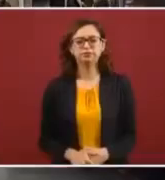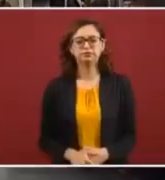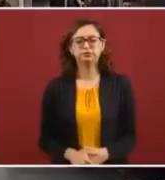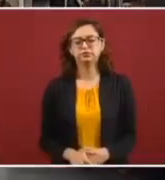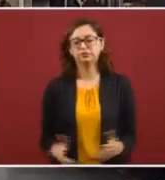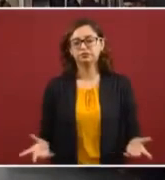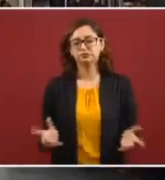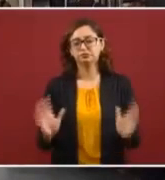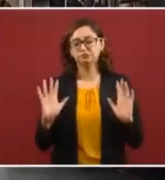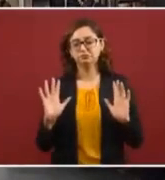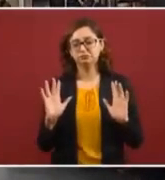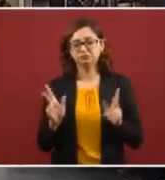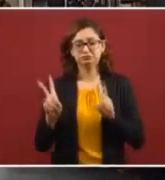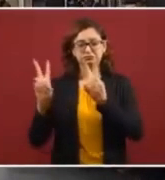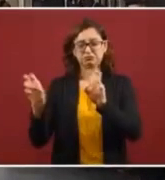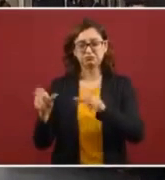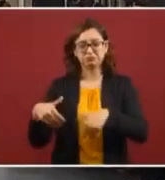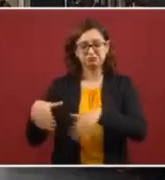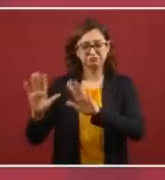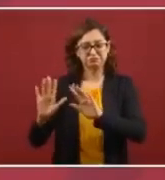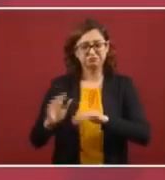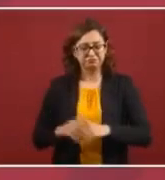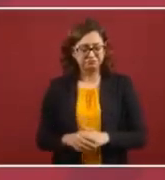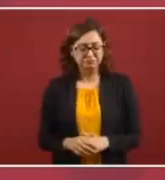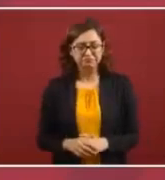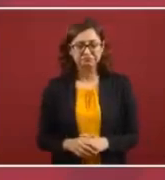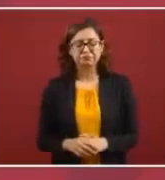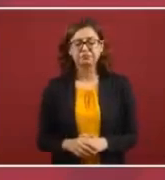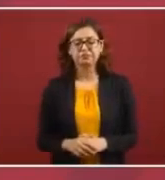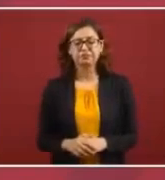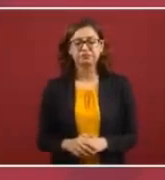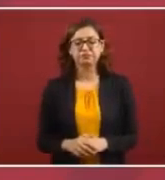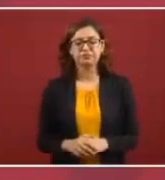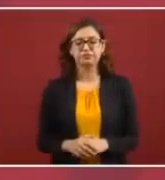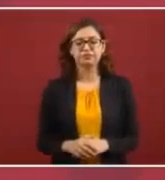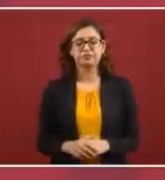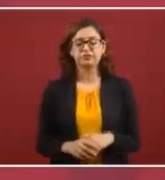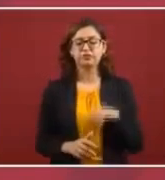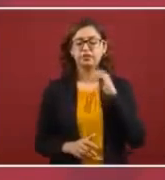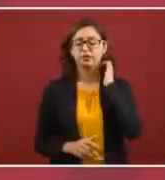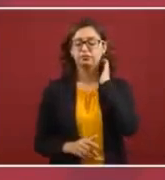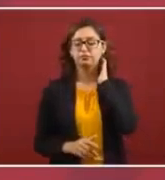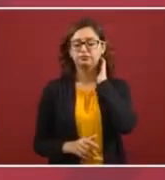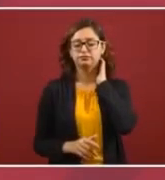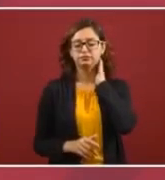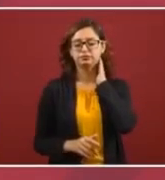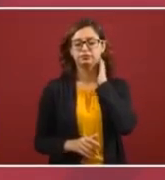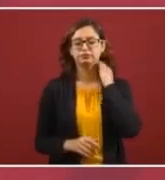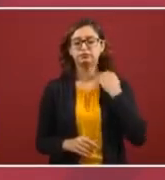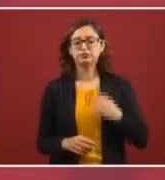that deals with those kind of matters. They wouldn't say anything